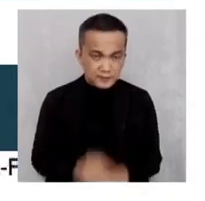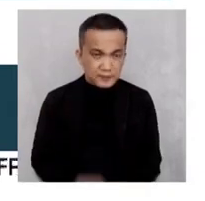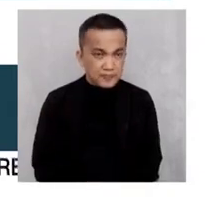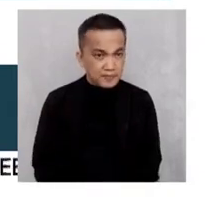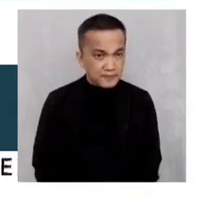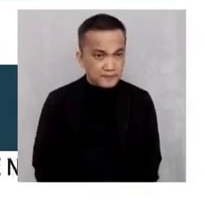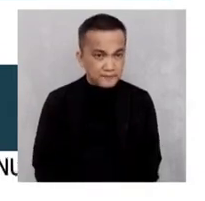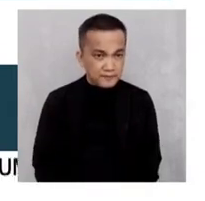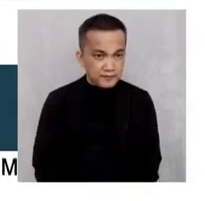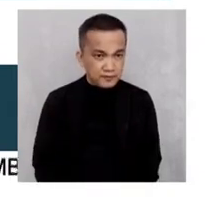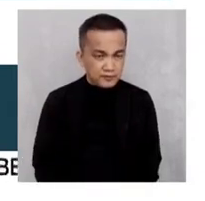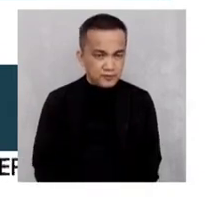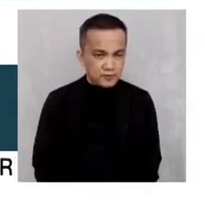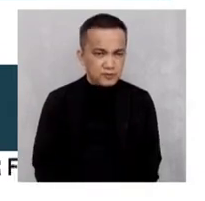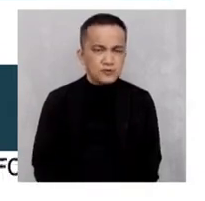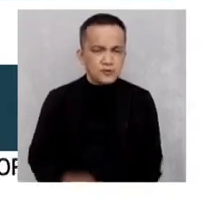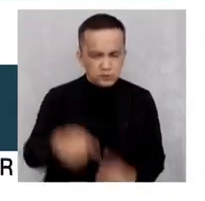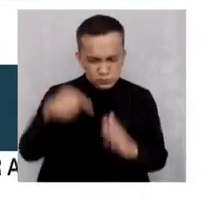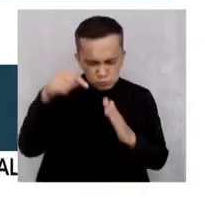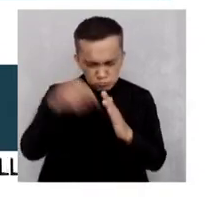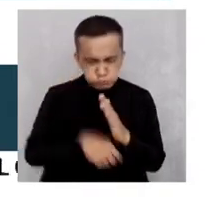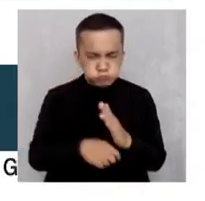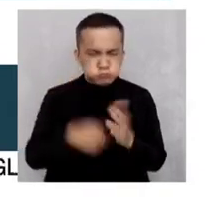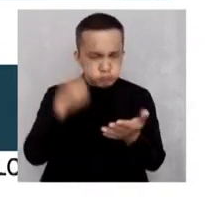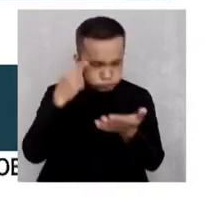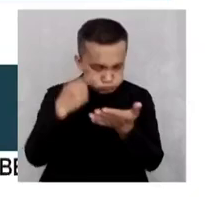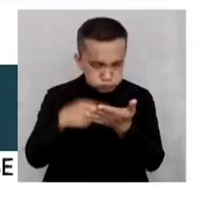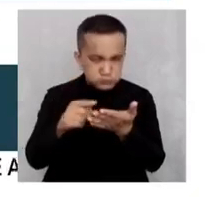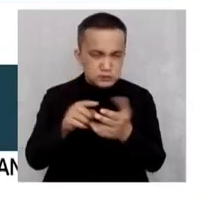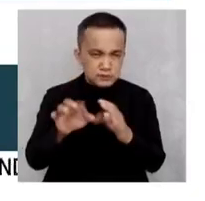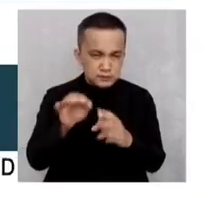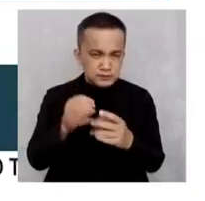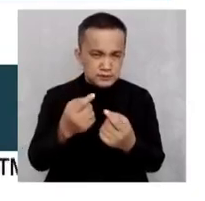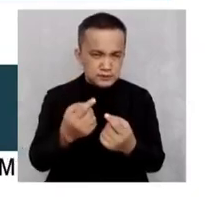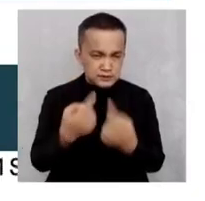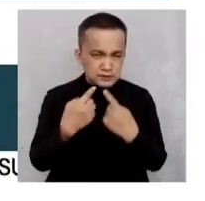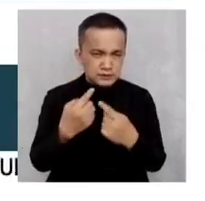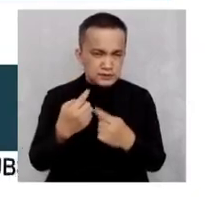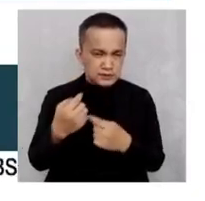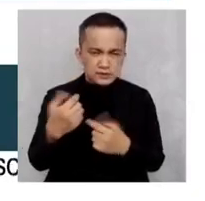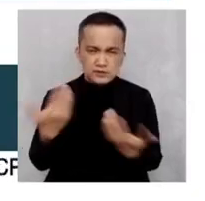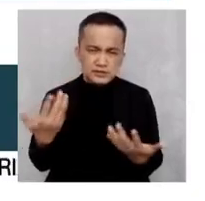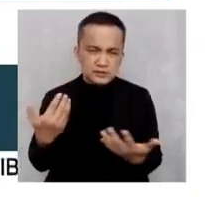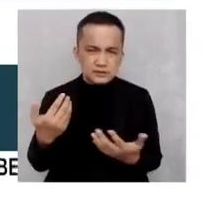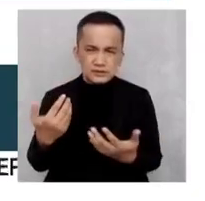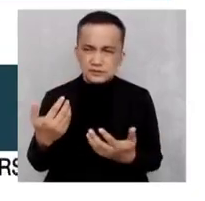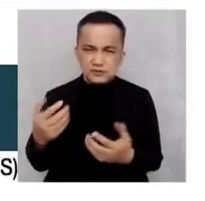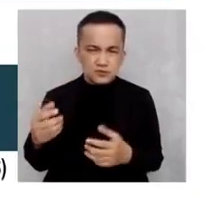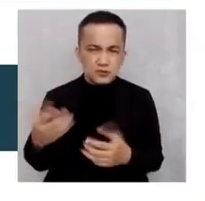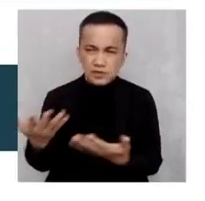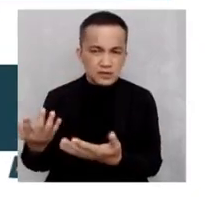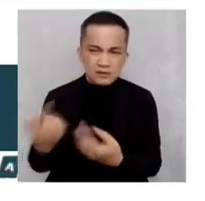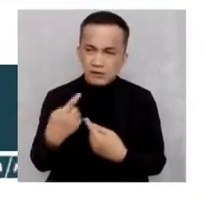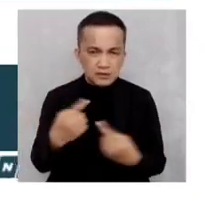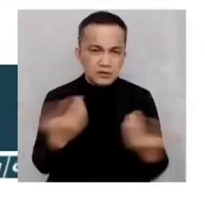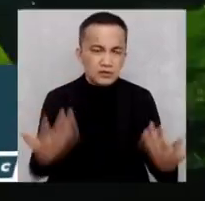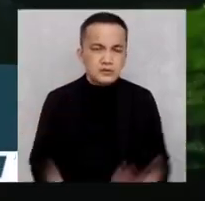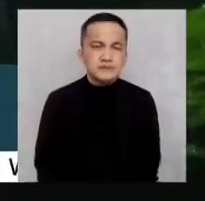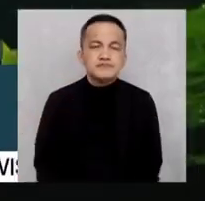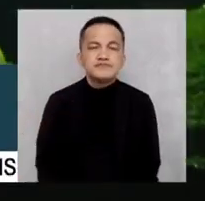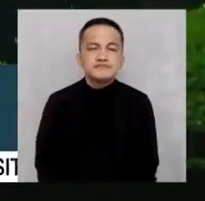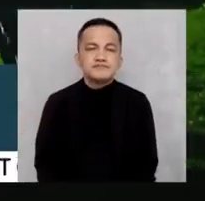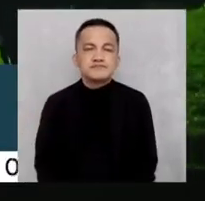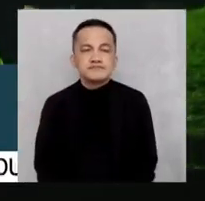get to the bottom of this and really find out the answers? Because we're not getting it from anyone. Yeah, and I think we do. If we do have